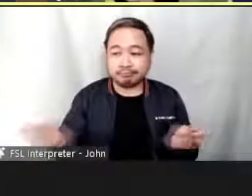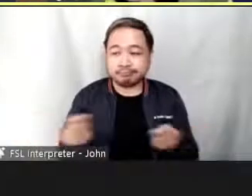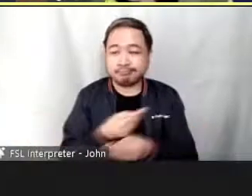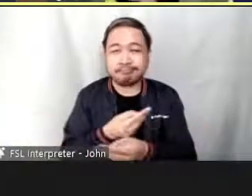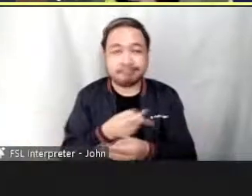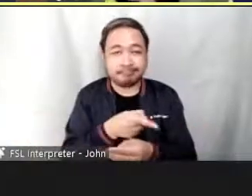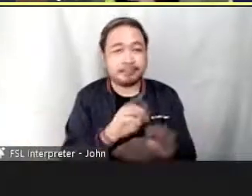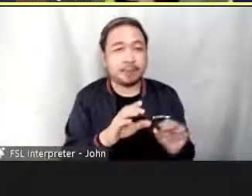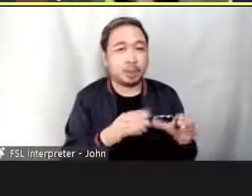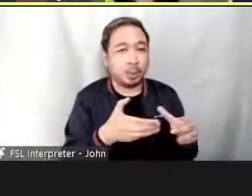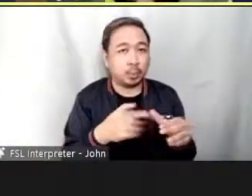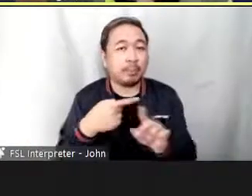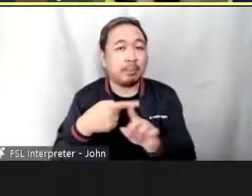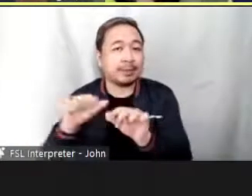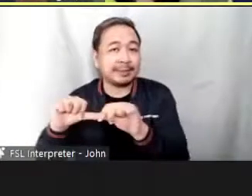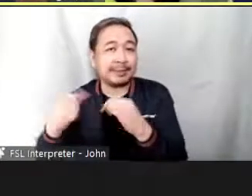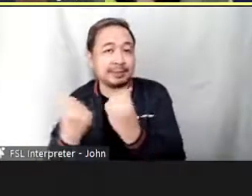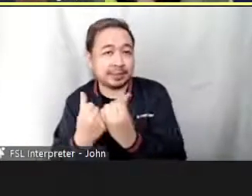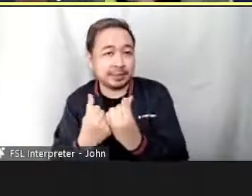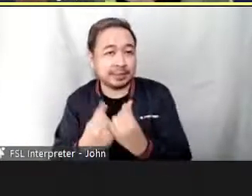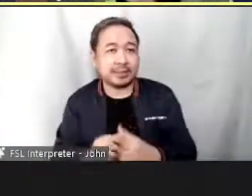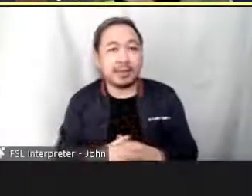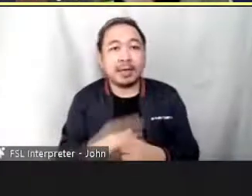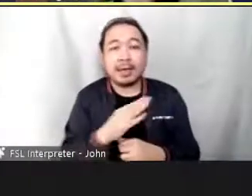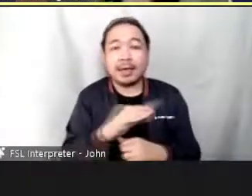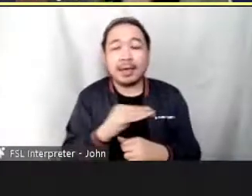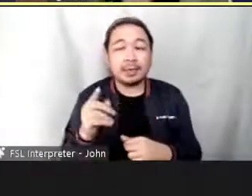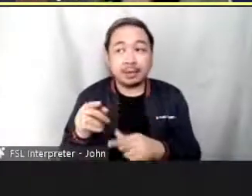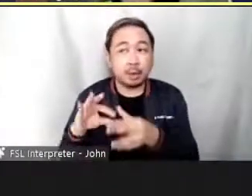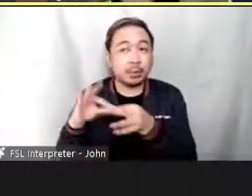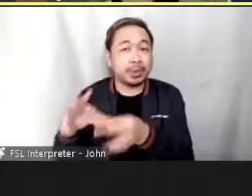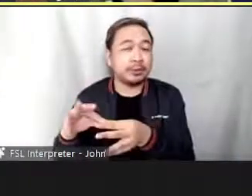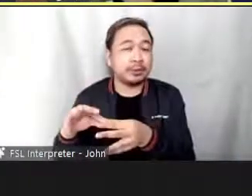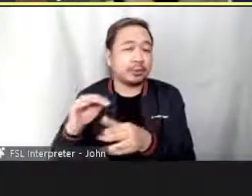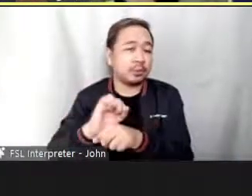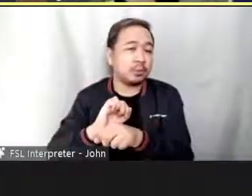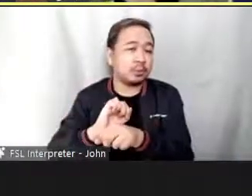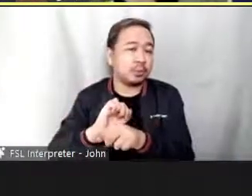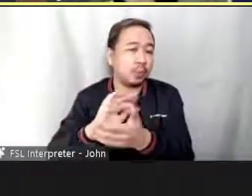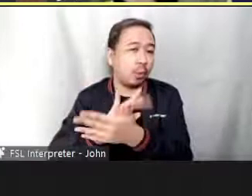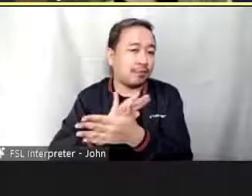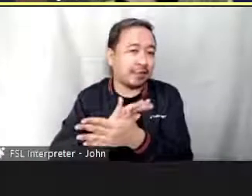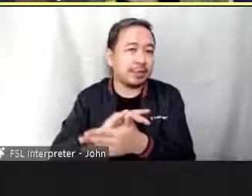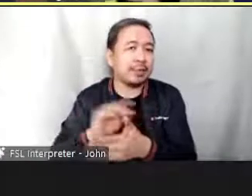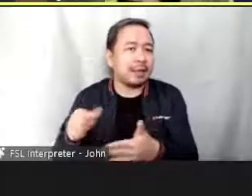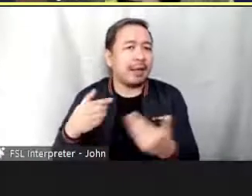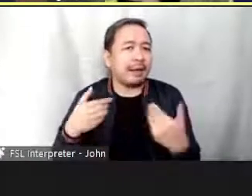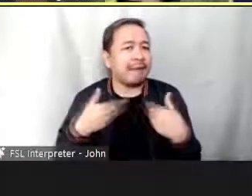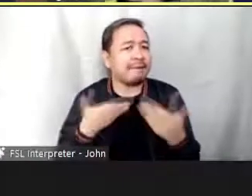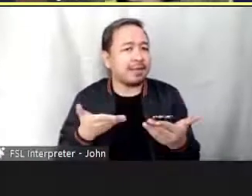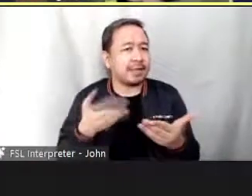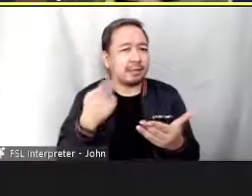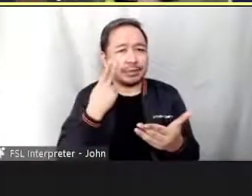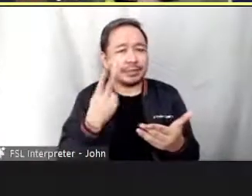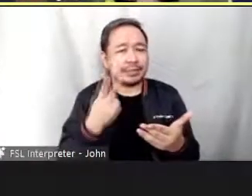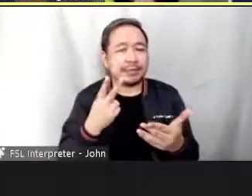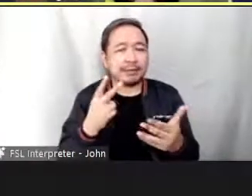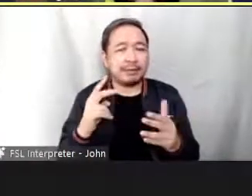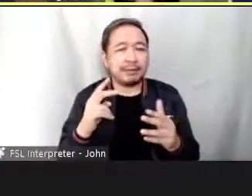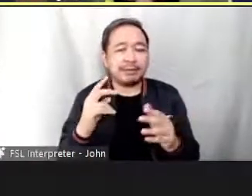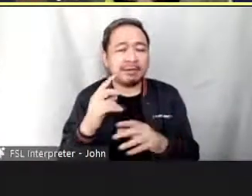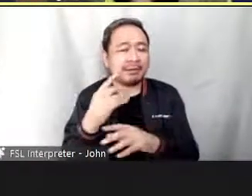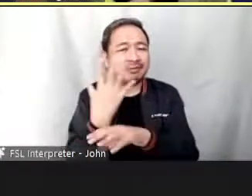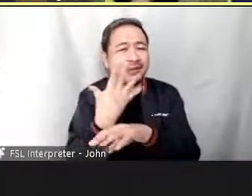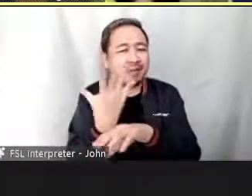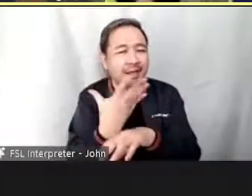agency. And related to COVID-19, presence of a functional vehicle, that is the presence of an ambulance that is